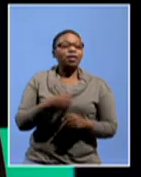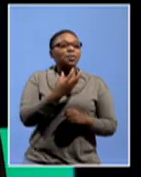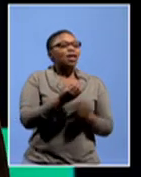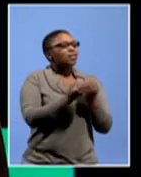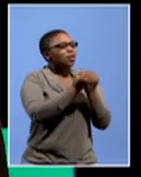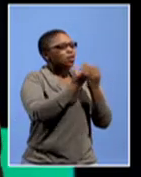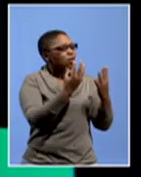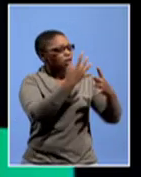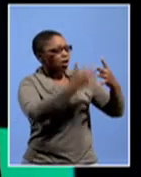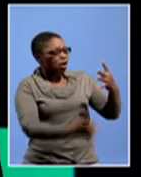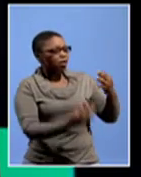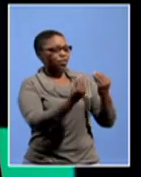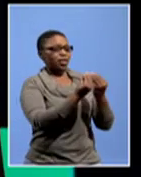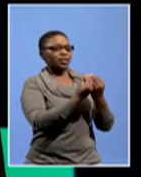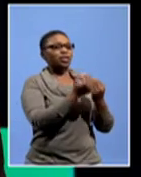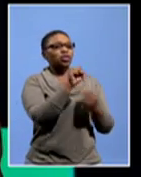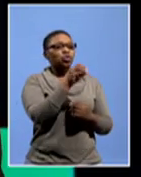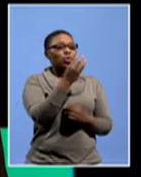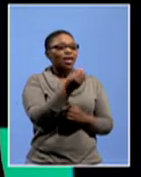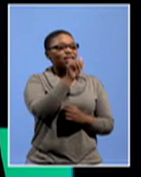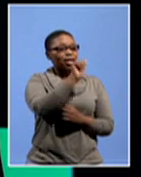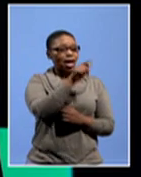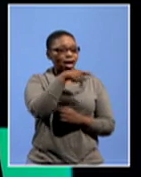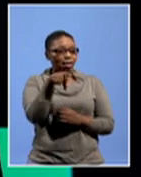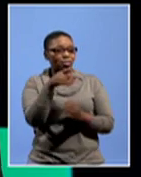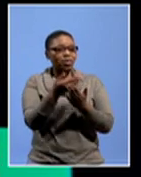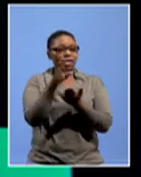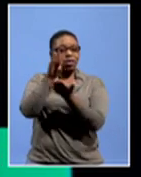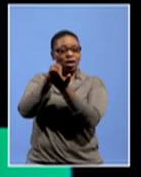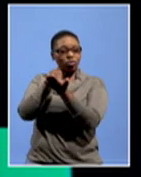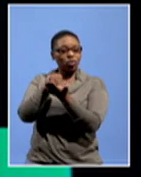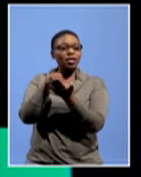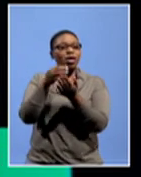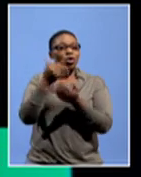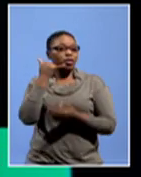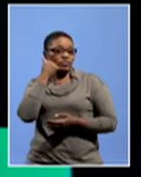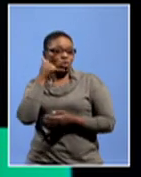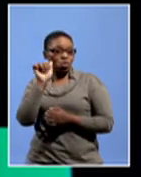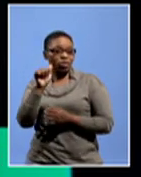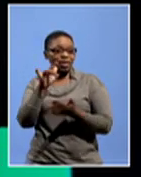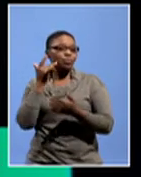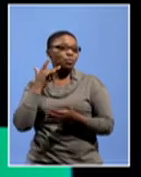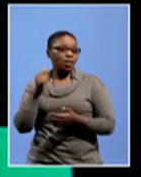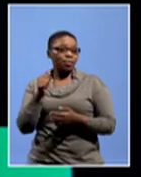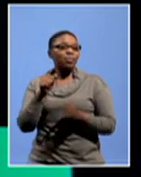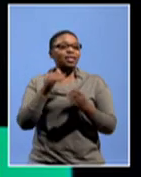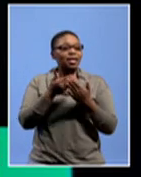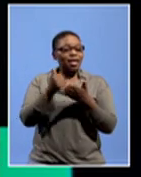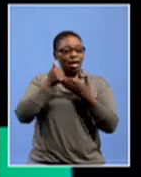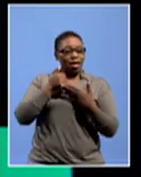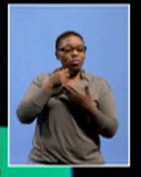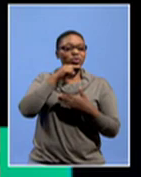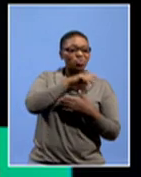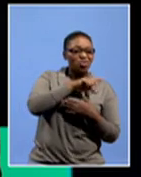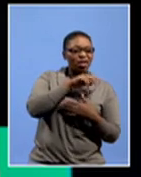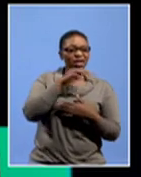things. The first thing you can do is there's an app called Rover that you can download on an Android phone, and that'll help you start to become better at spotting what's real and what's